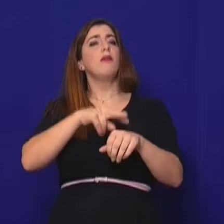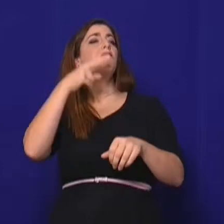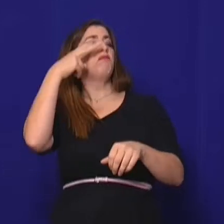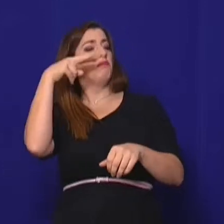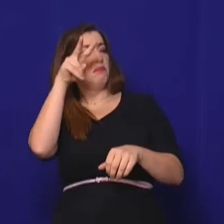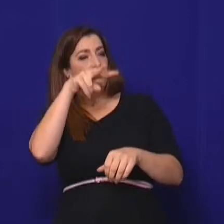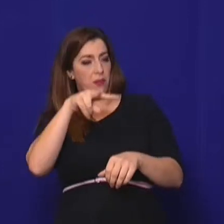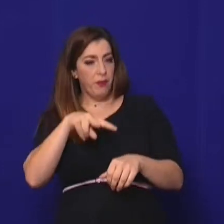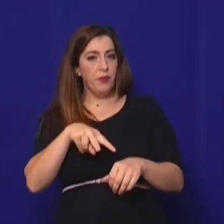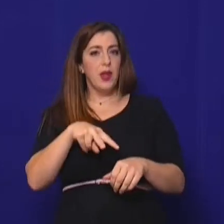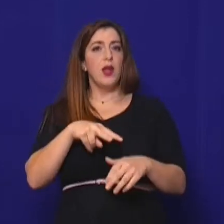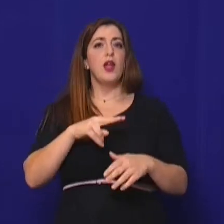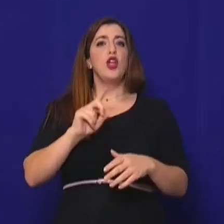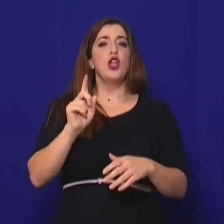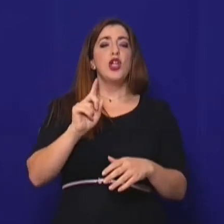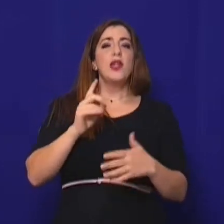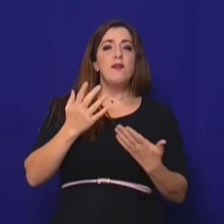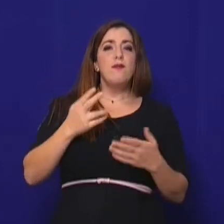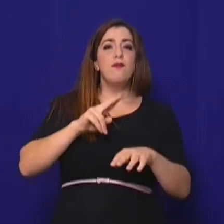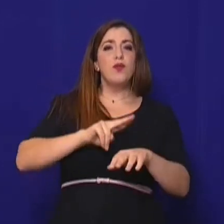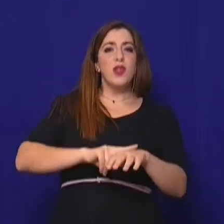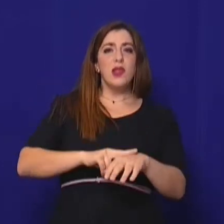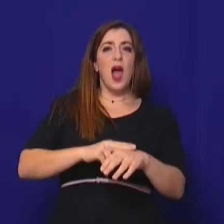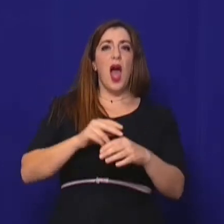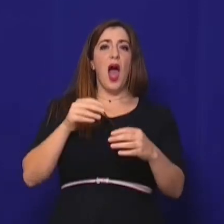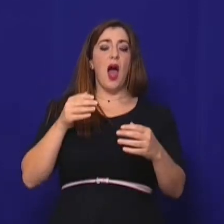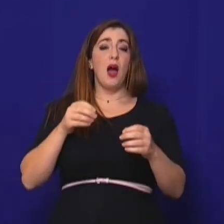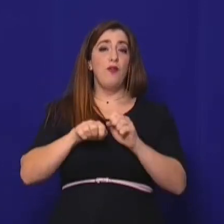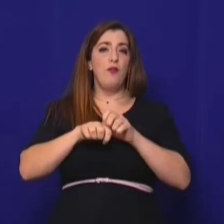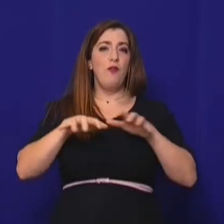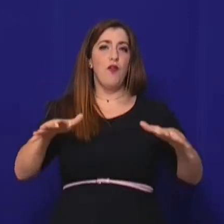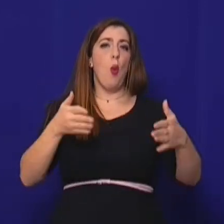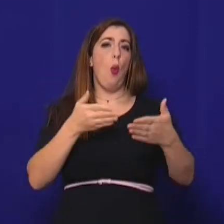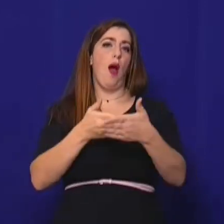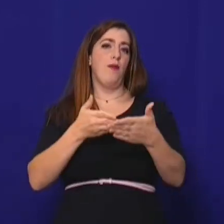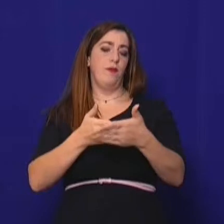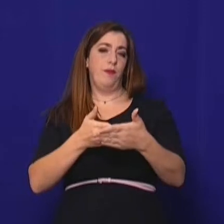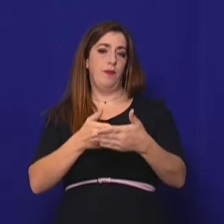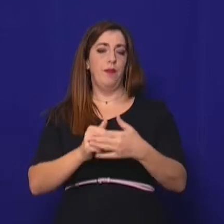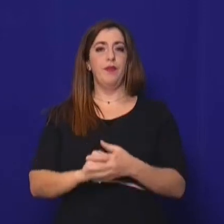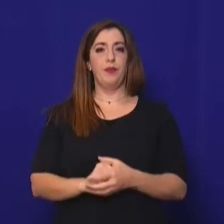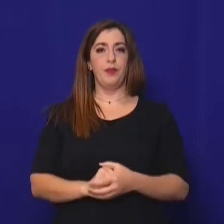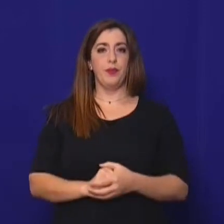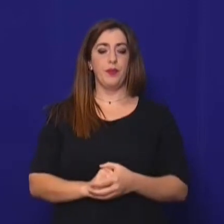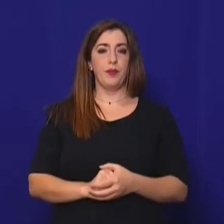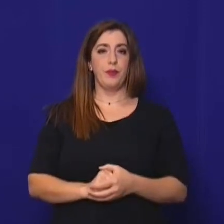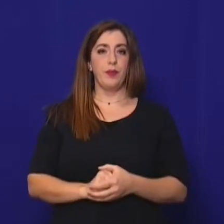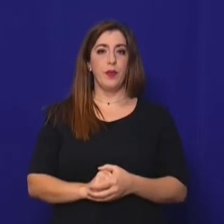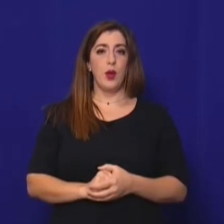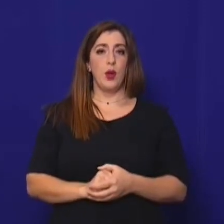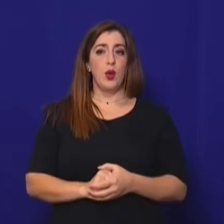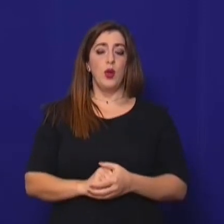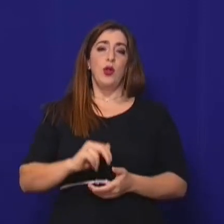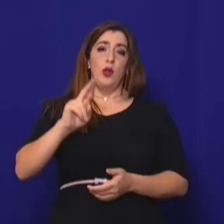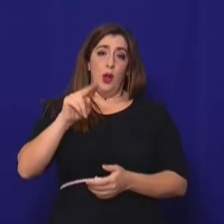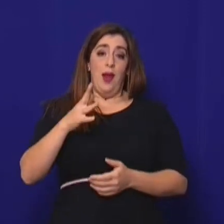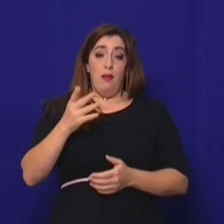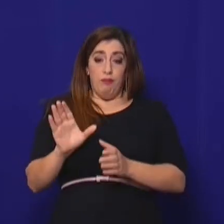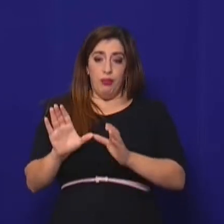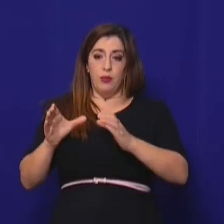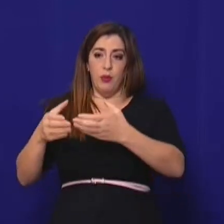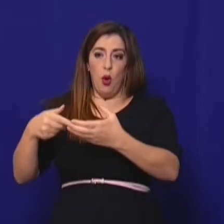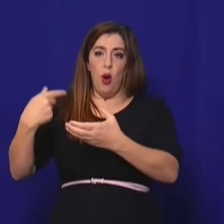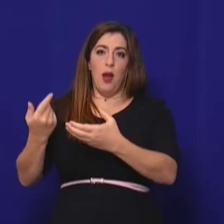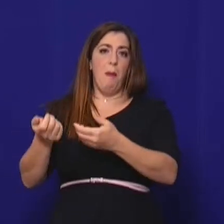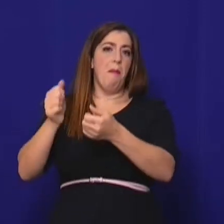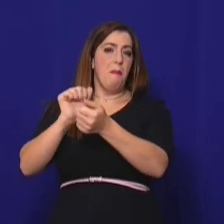li tistgħu tieħdu biex tevitaw trasmissjoni fuq il-post tax-xogħol ukoll. U qatt qed ikollna social gatherings fejn ukoll ikun